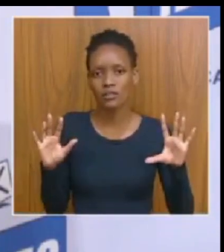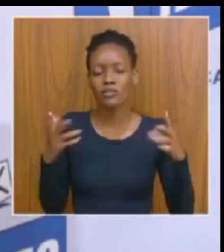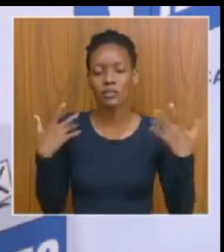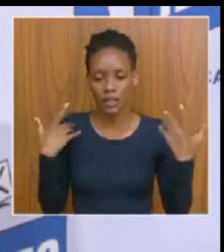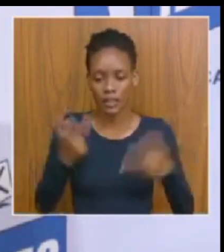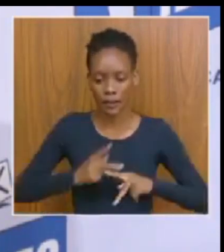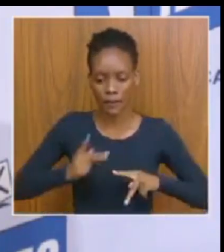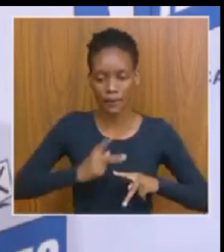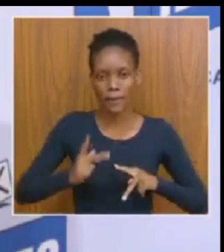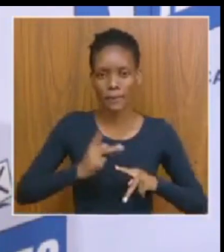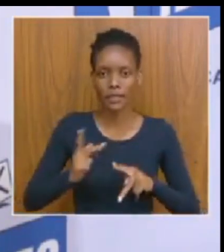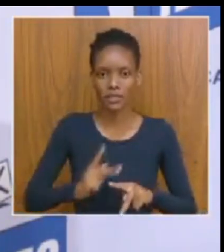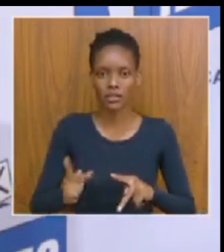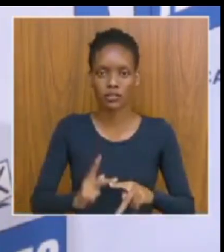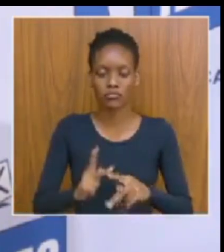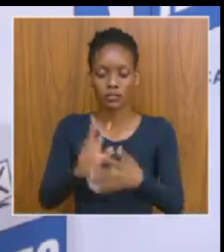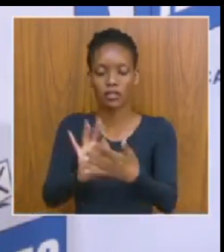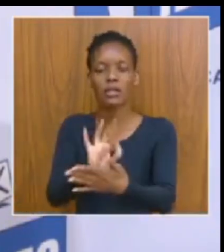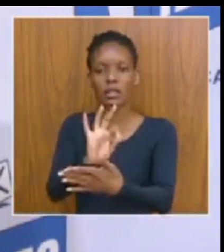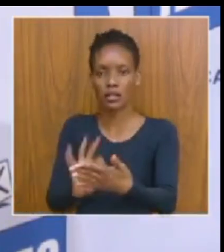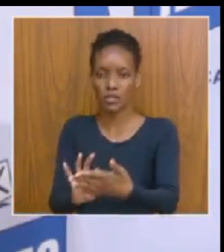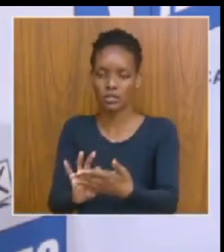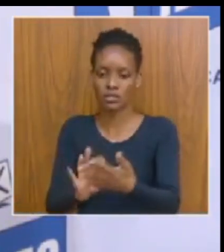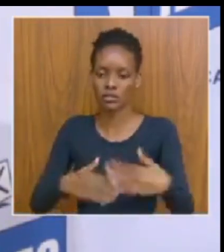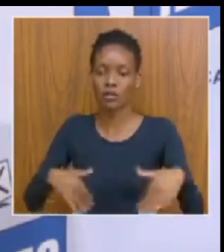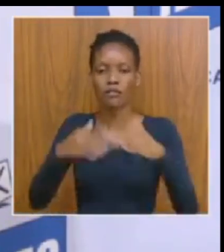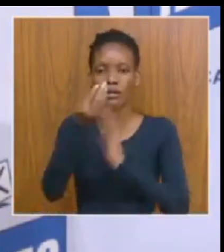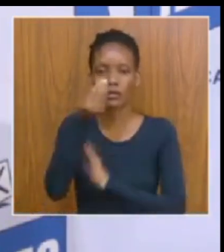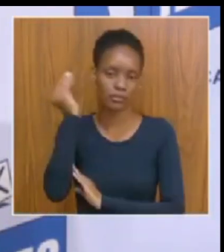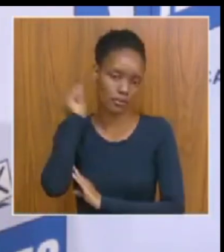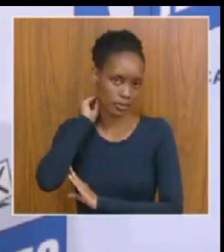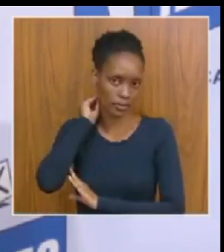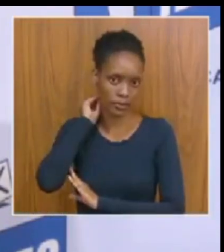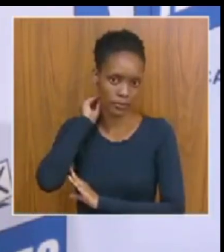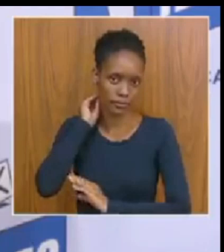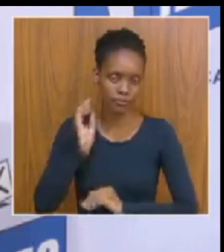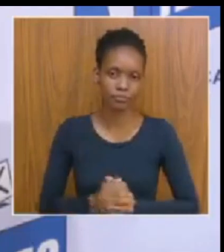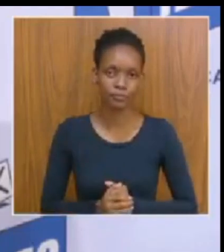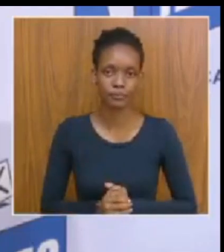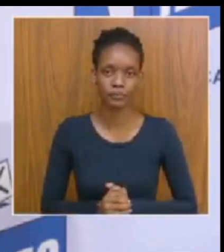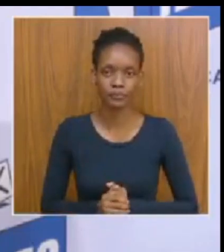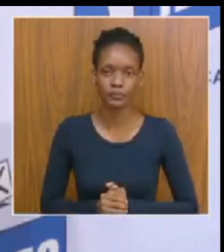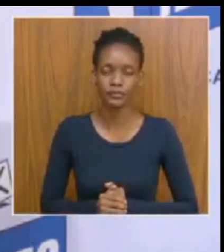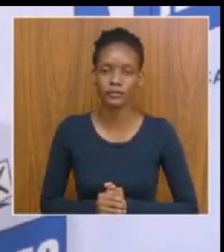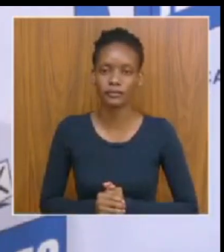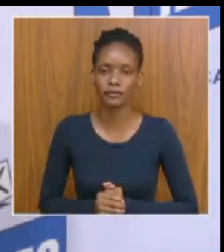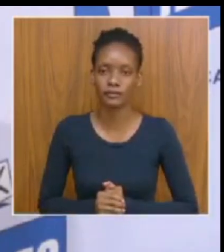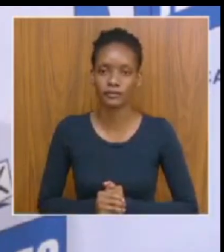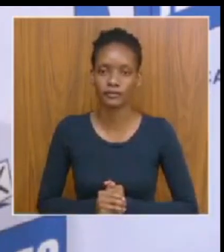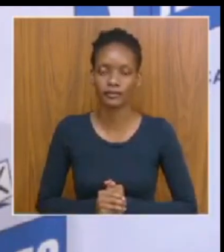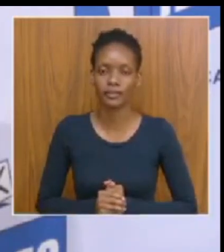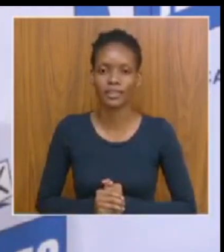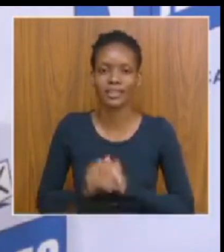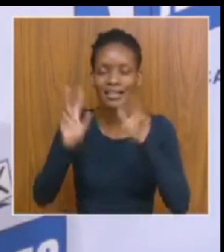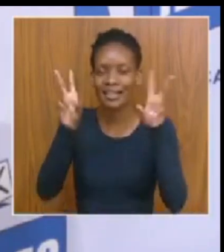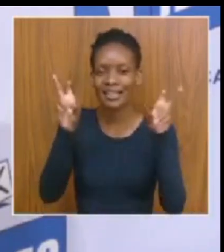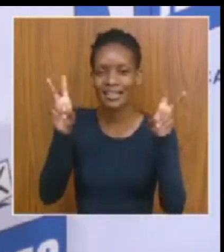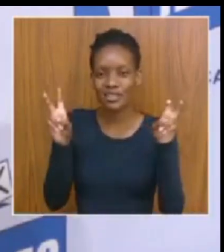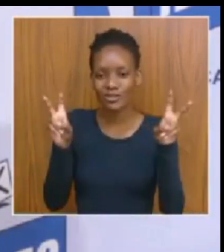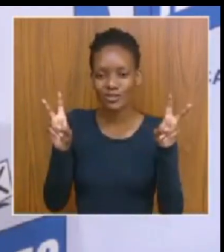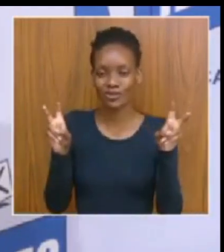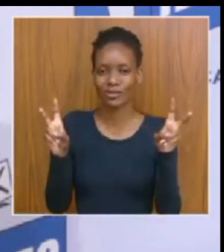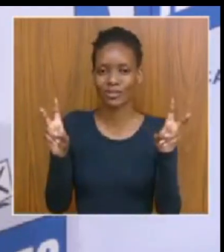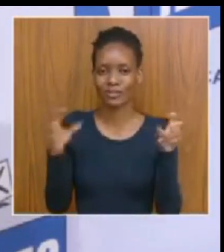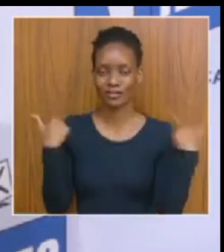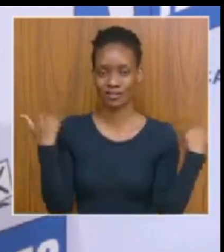the preparation of the elections. And insofar as security matters are concerned,